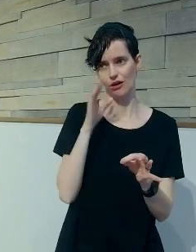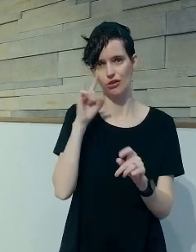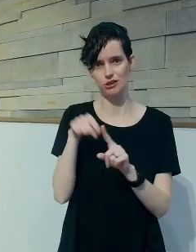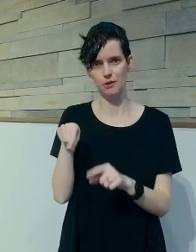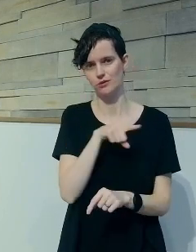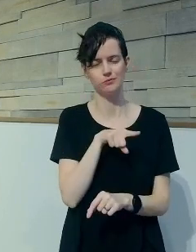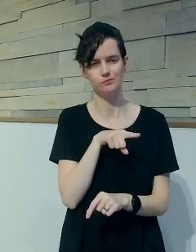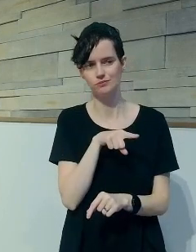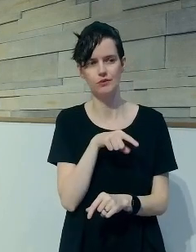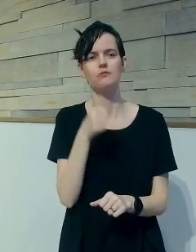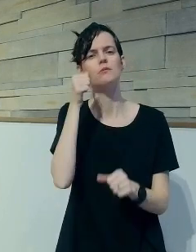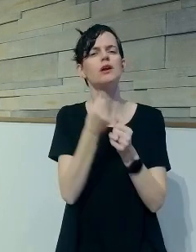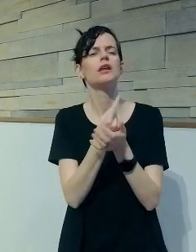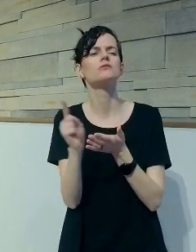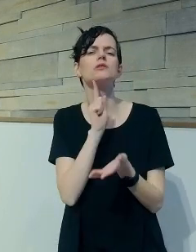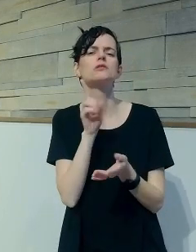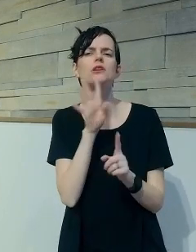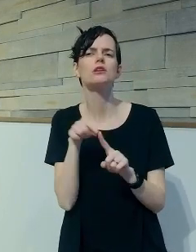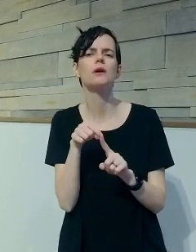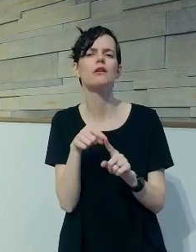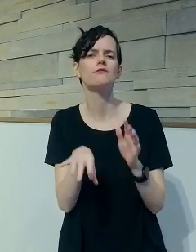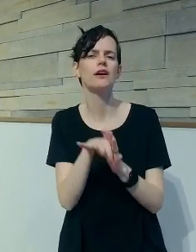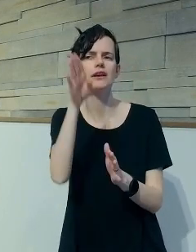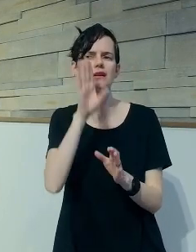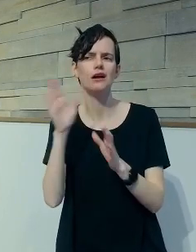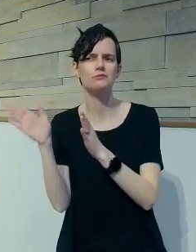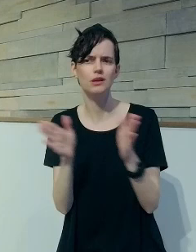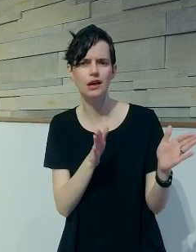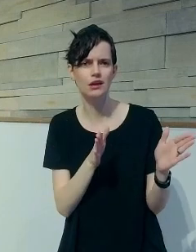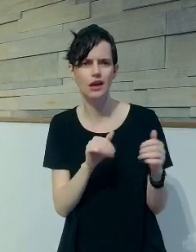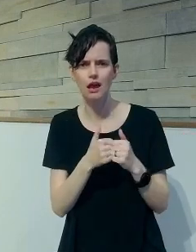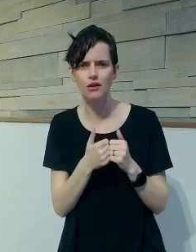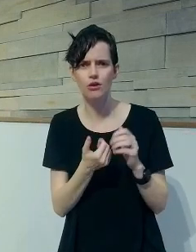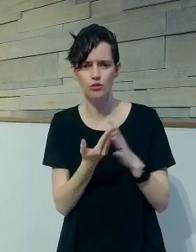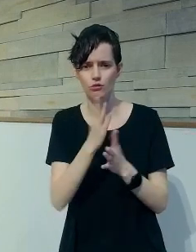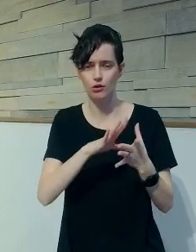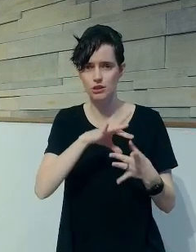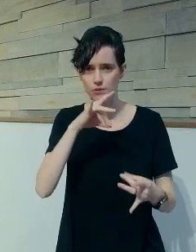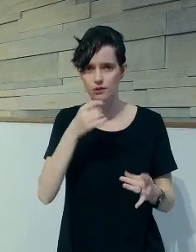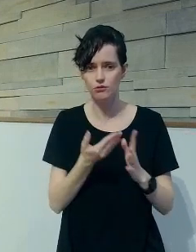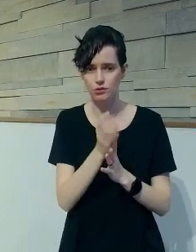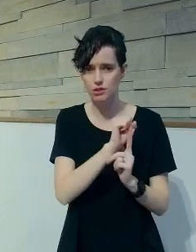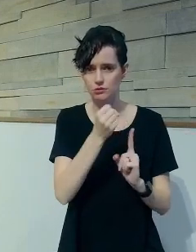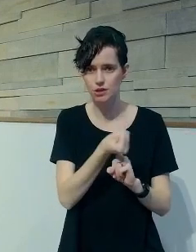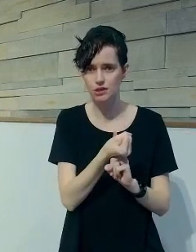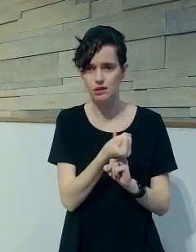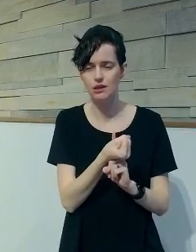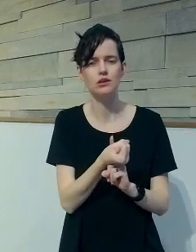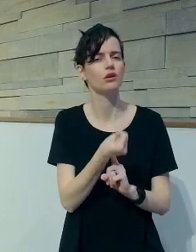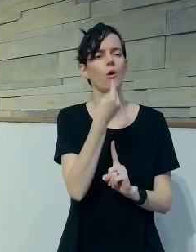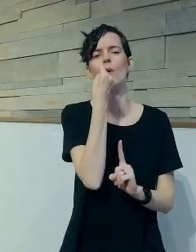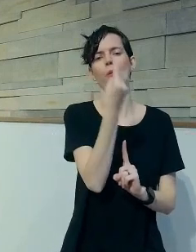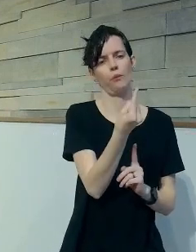you. Remember last week we talked about finding God's will. One of the ways was through the Holy Spirit, through circumstance. That's just